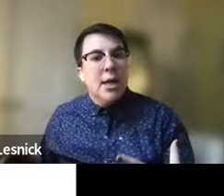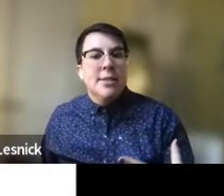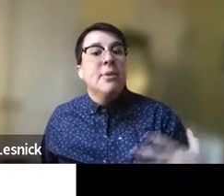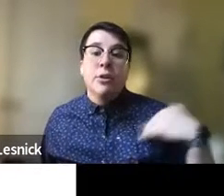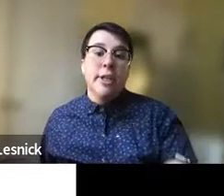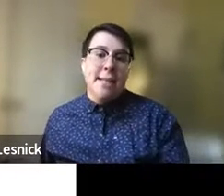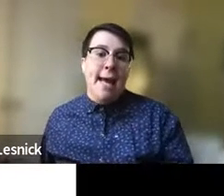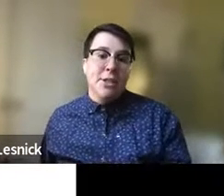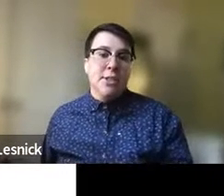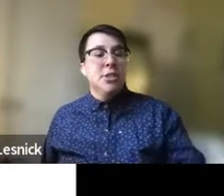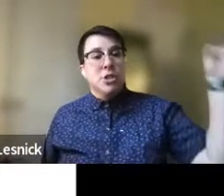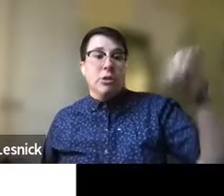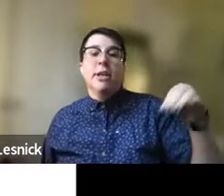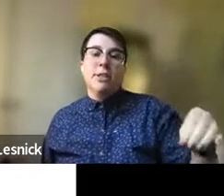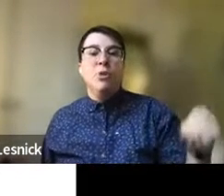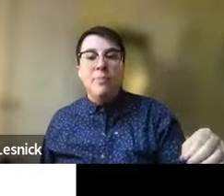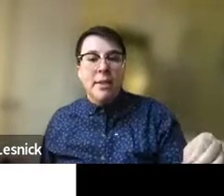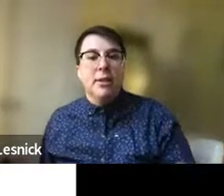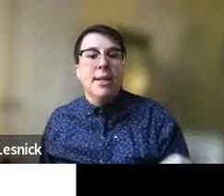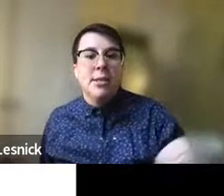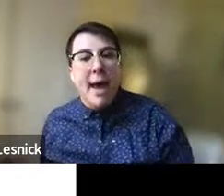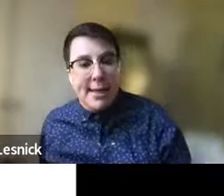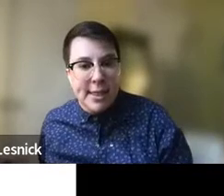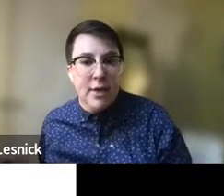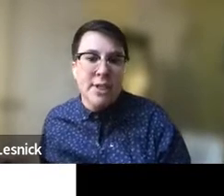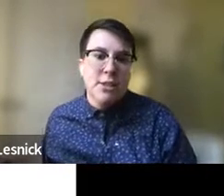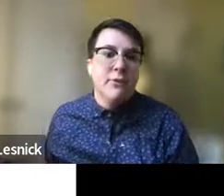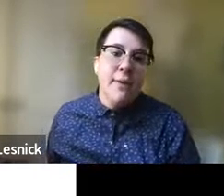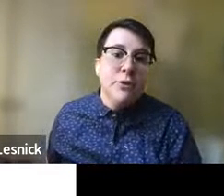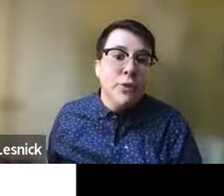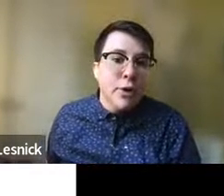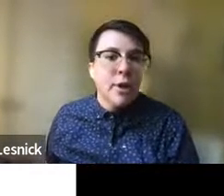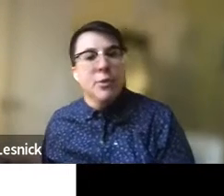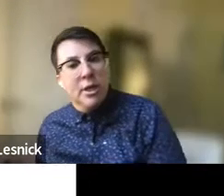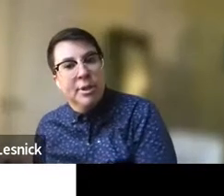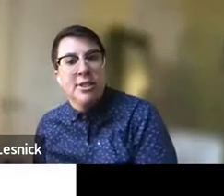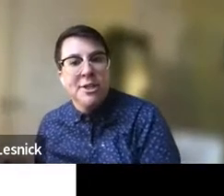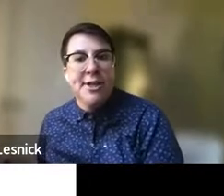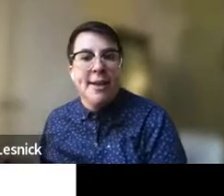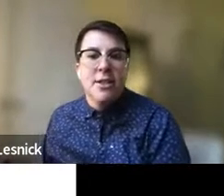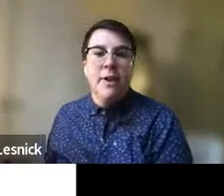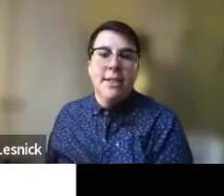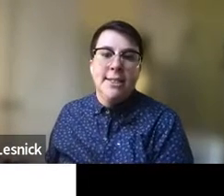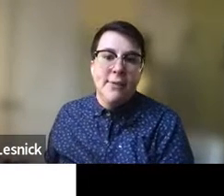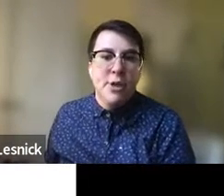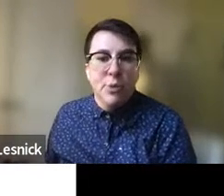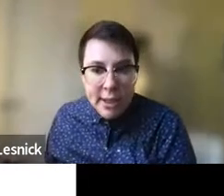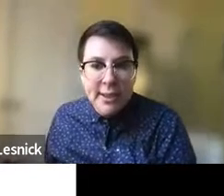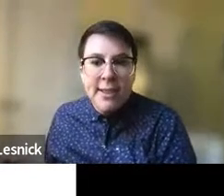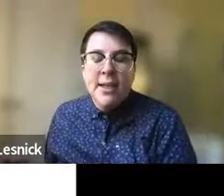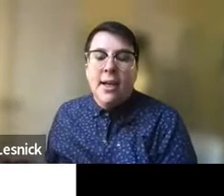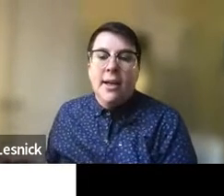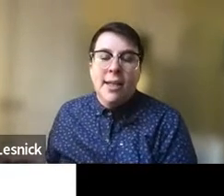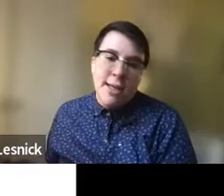rights. Some of the earliest actions during this movement led to the passing of Section 504 of the Rehabilitation Act of